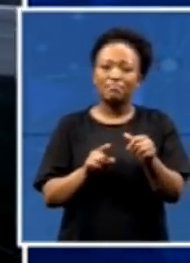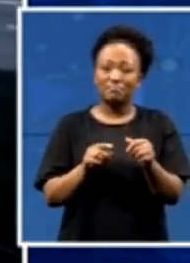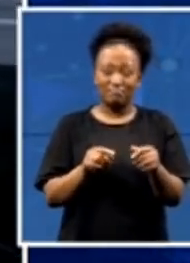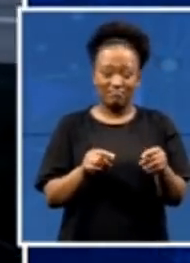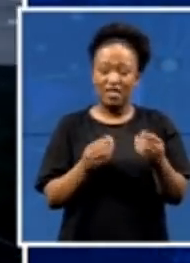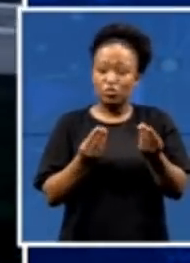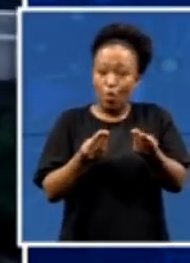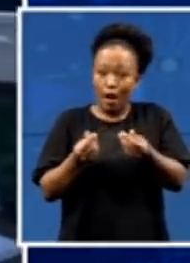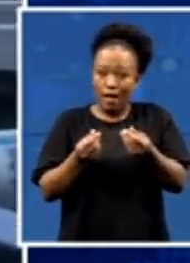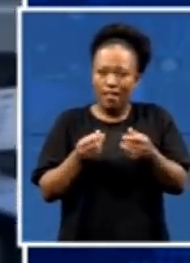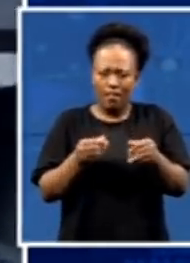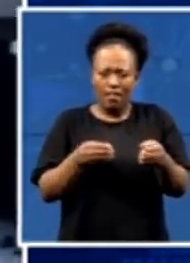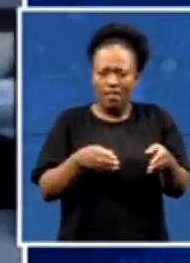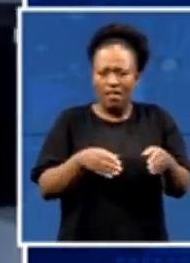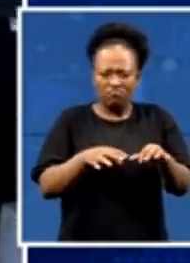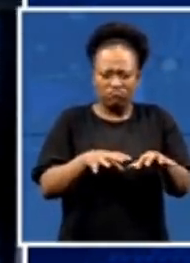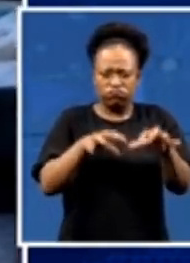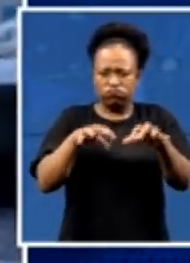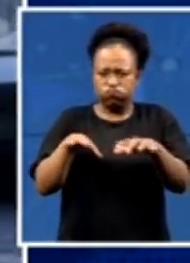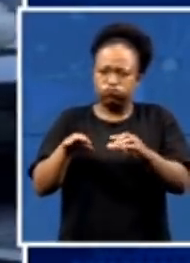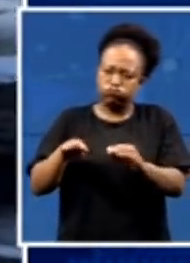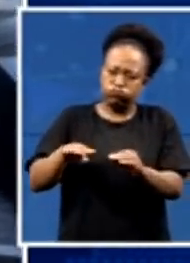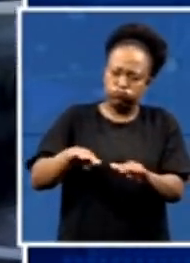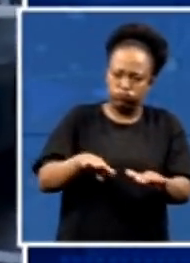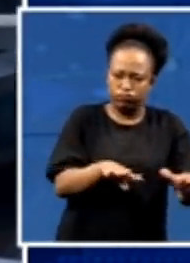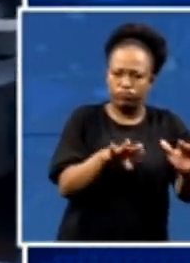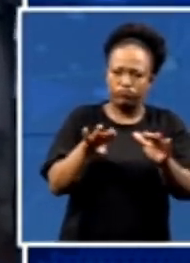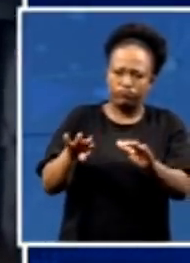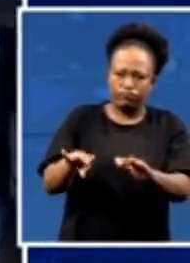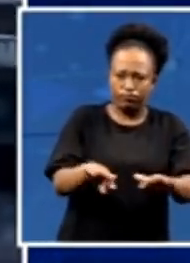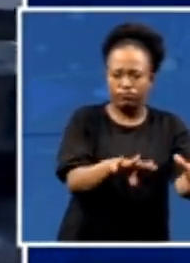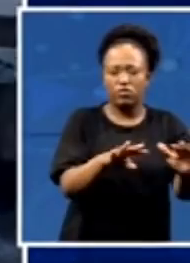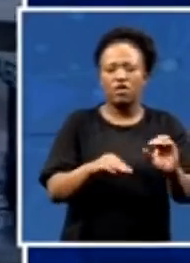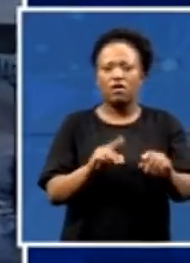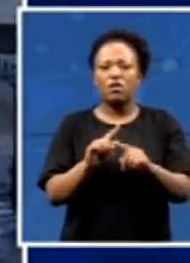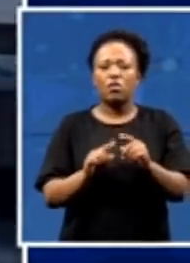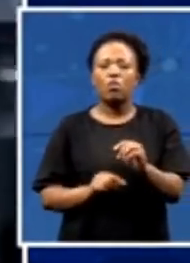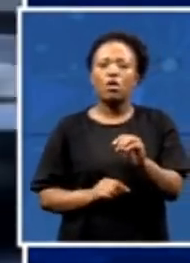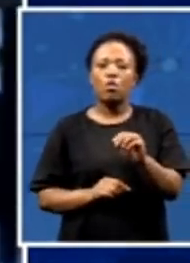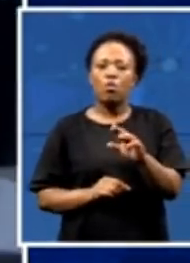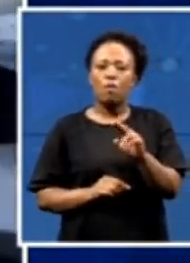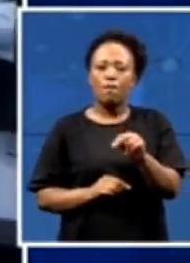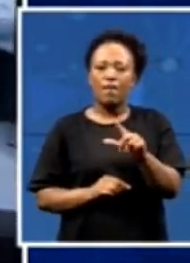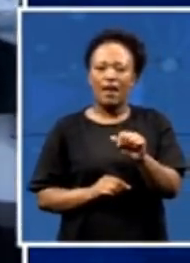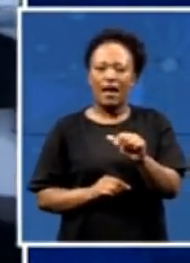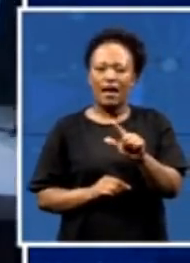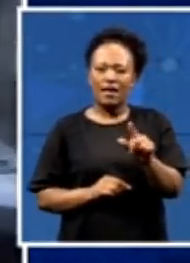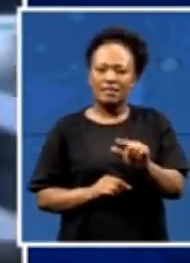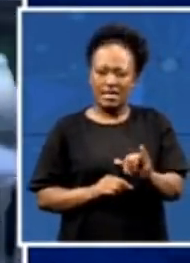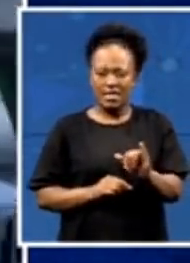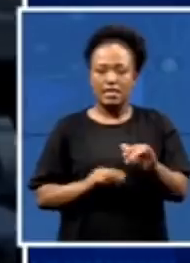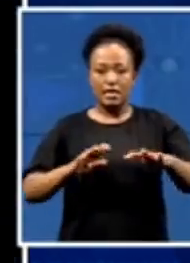KwaZulu-Natal, following Umlazi, Prospecting, Makuta areas. Those are the areas that are currently in